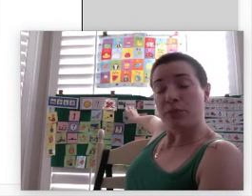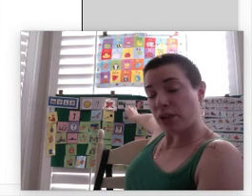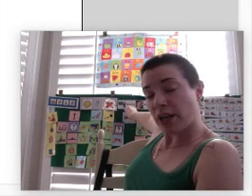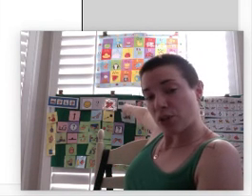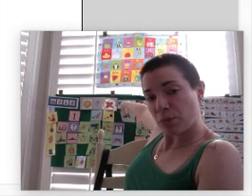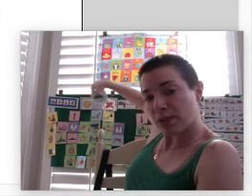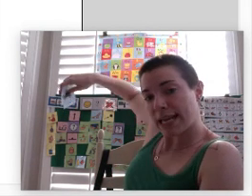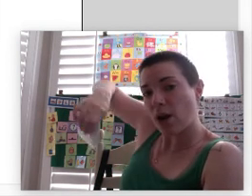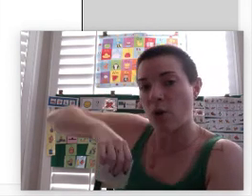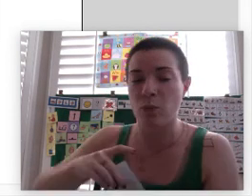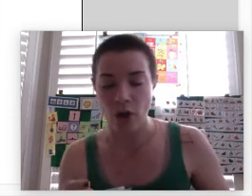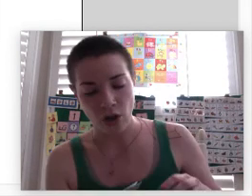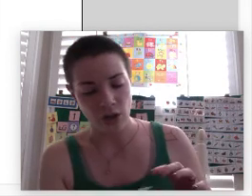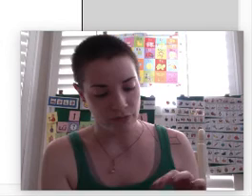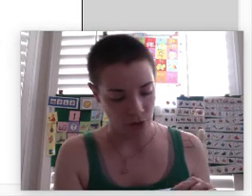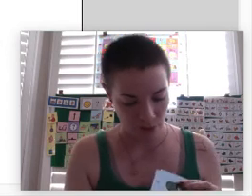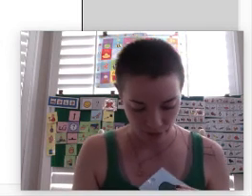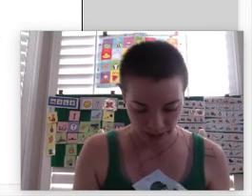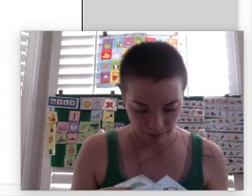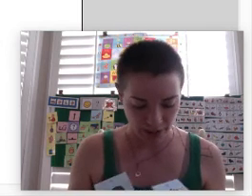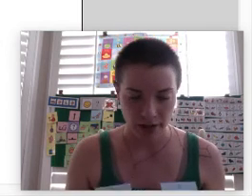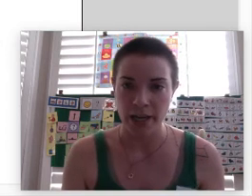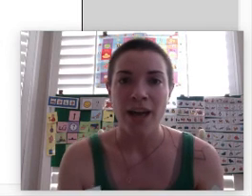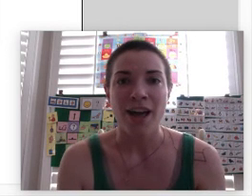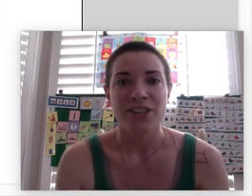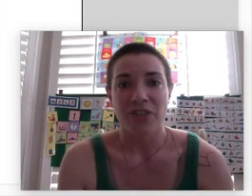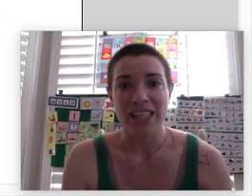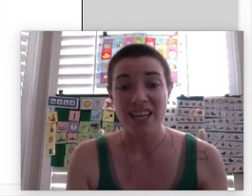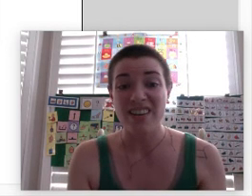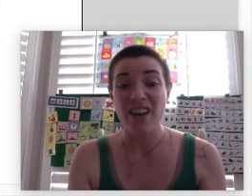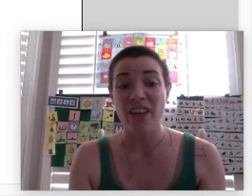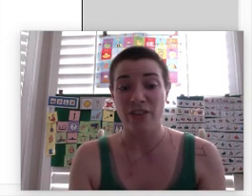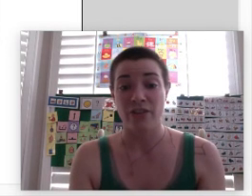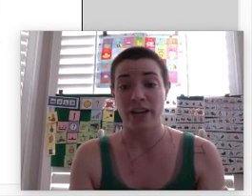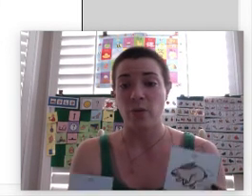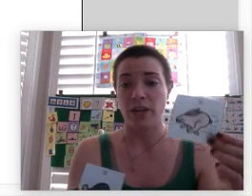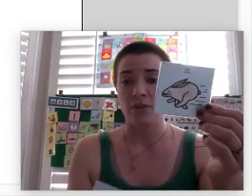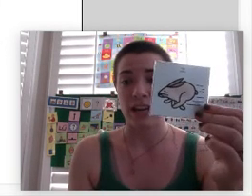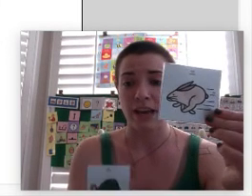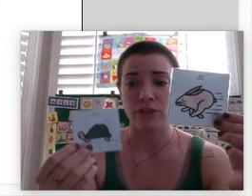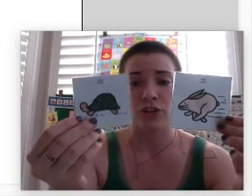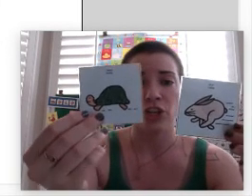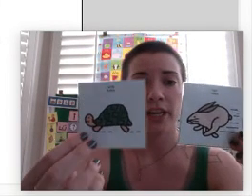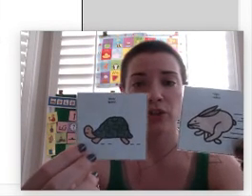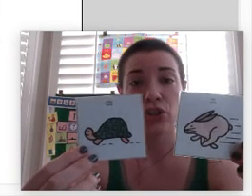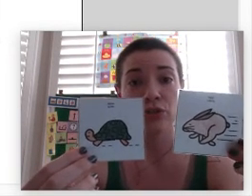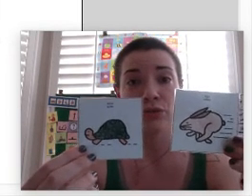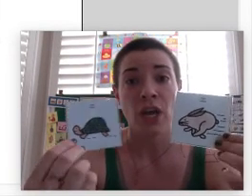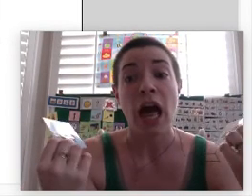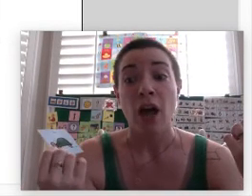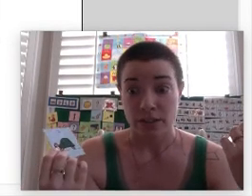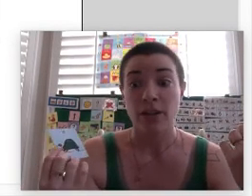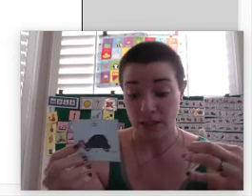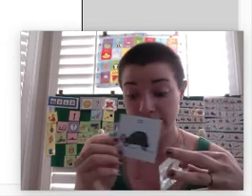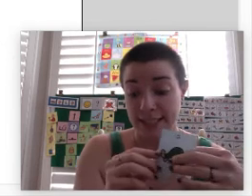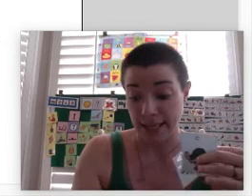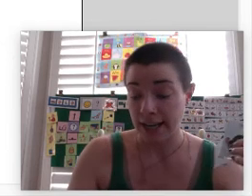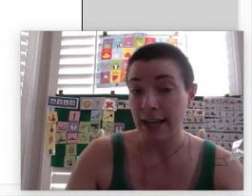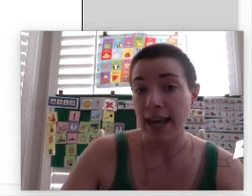you have communication books at home with all of the core vocabulary. So that's another great way you can have your child choose